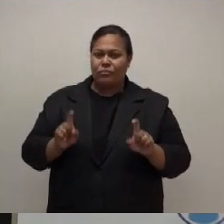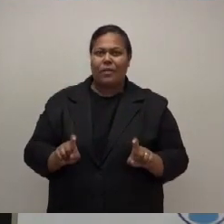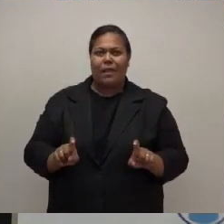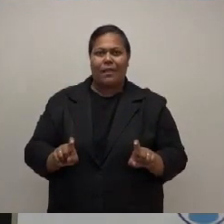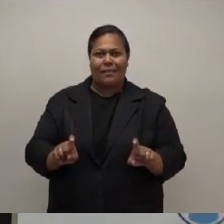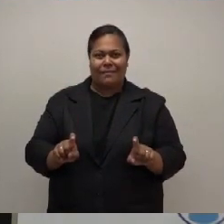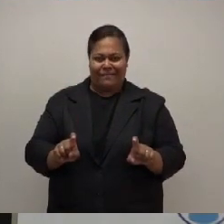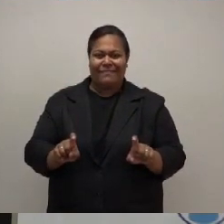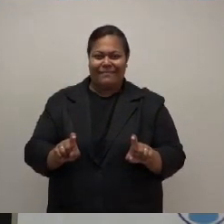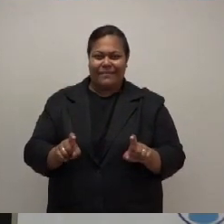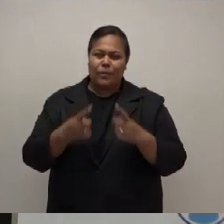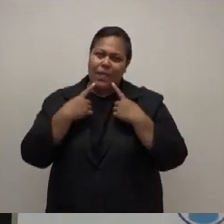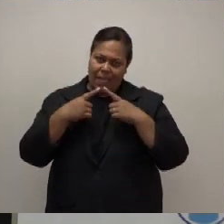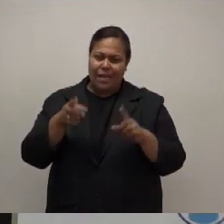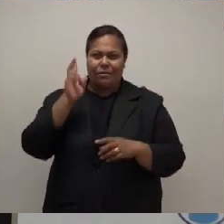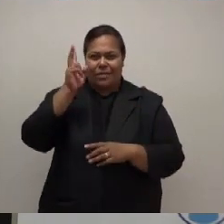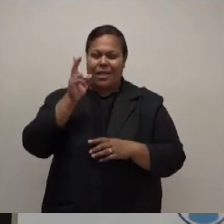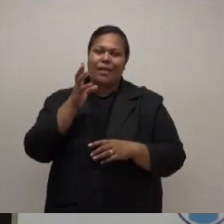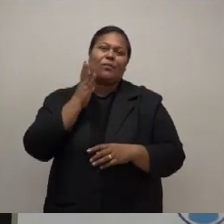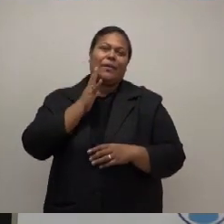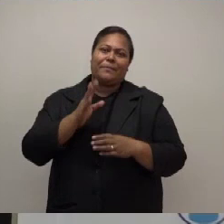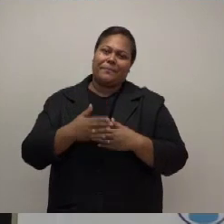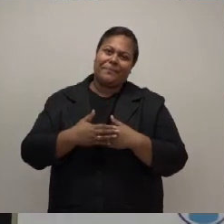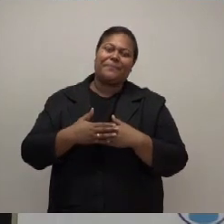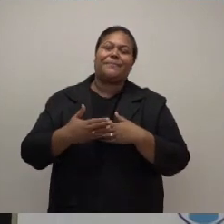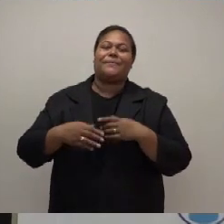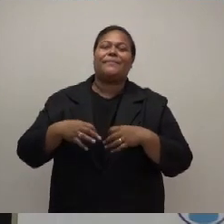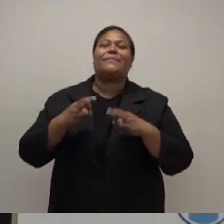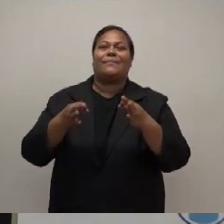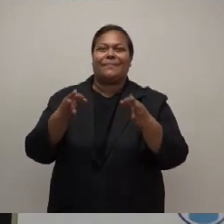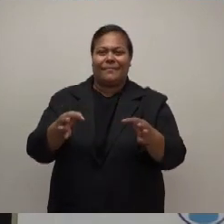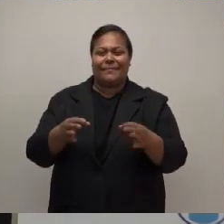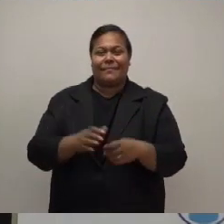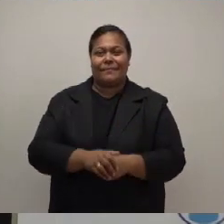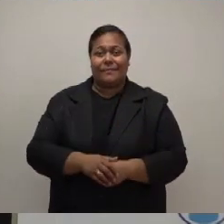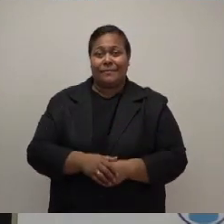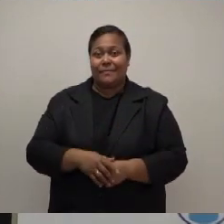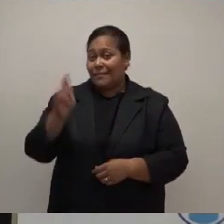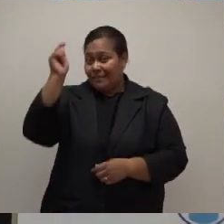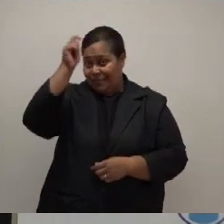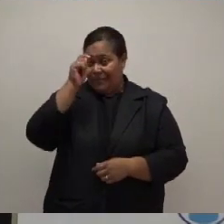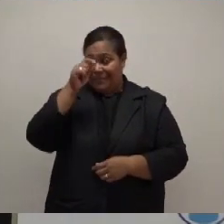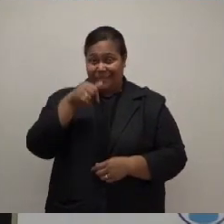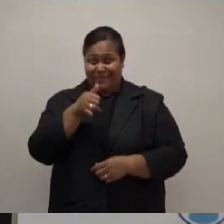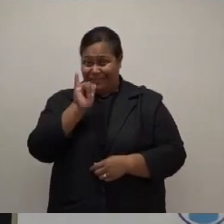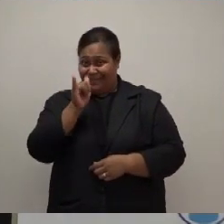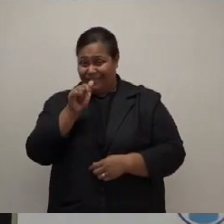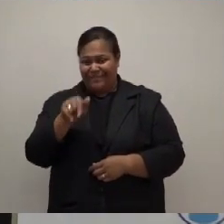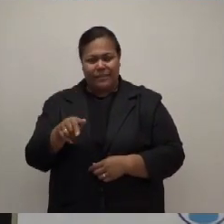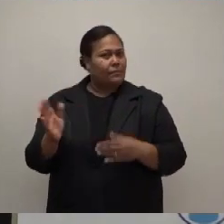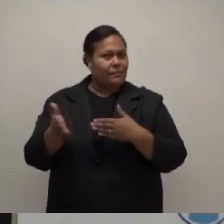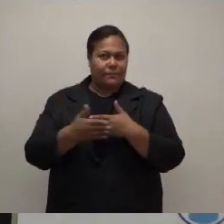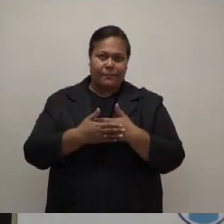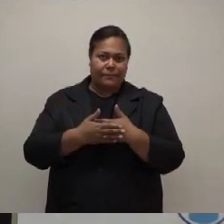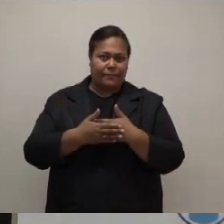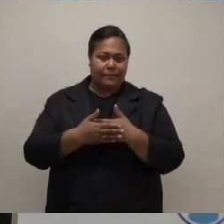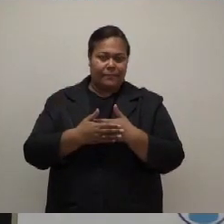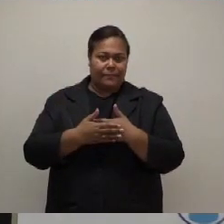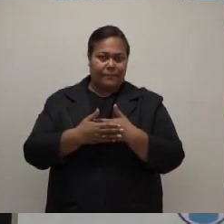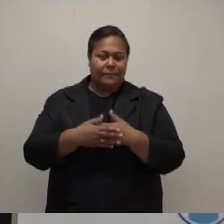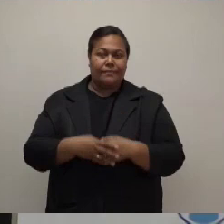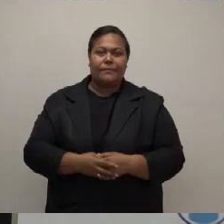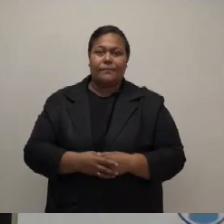notice. For many of the same reasons, nightclubs will stay closed. At the